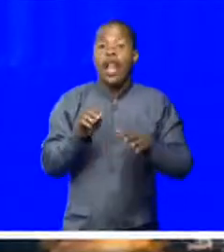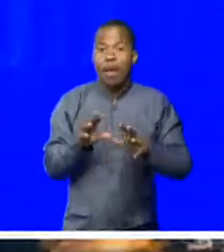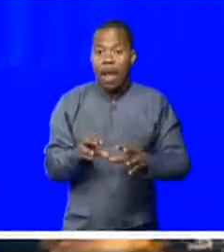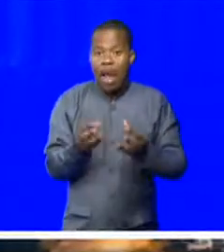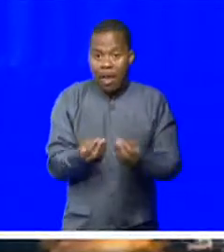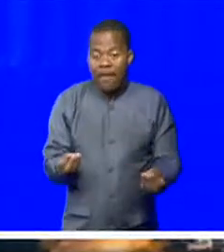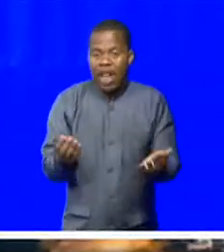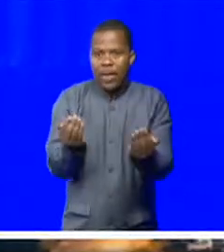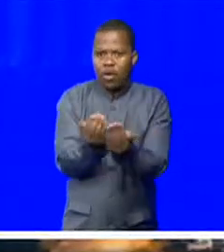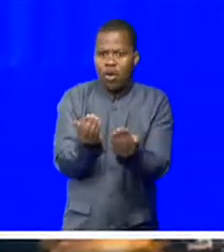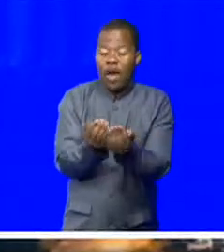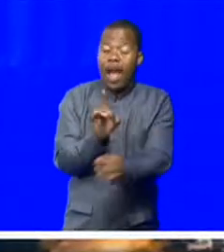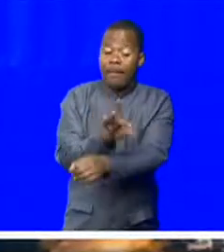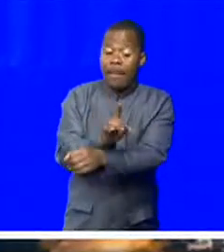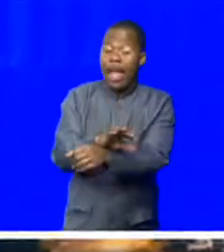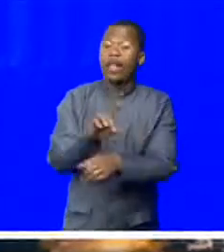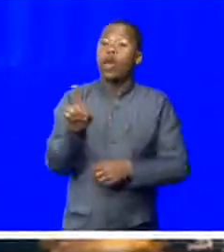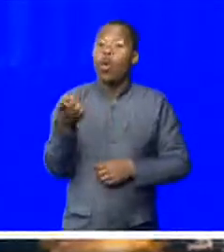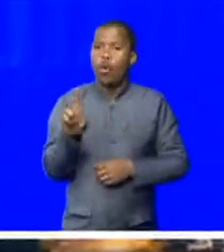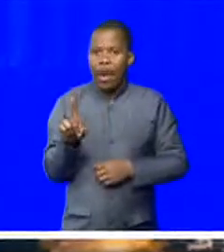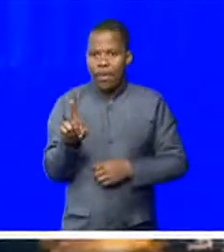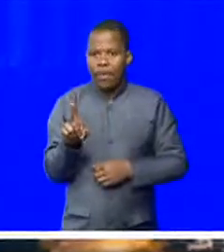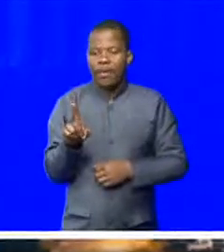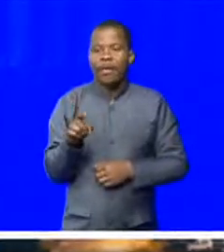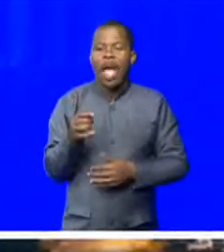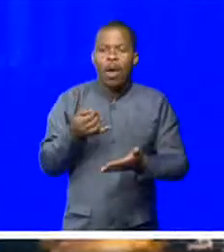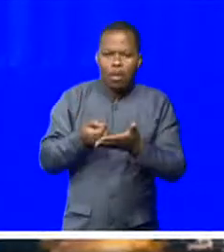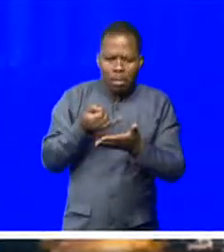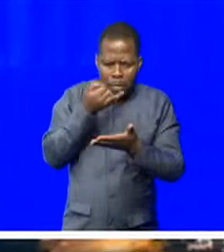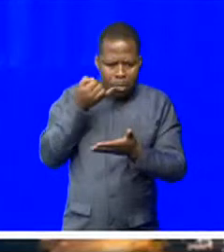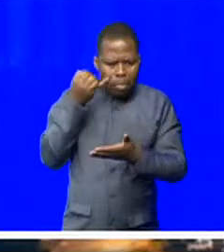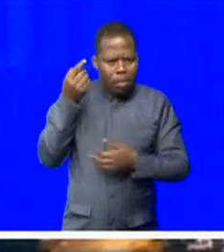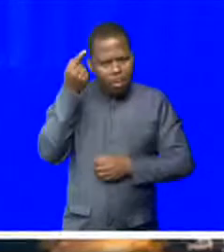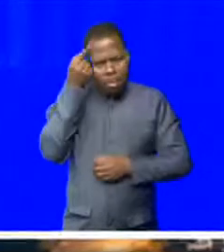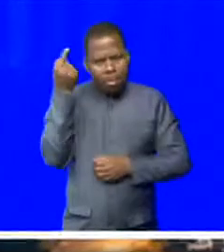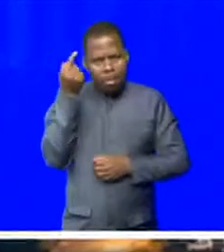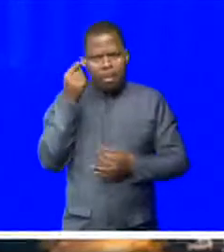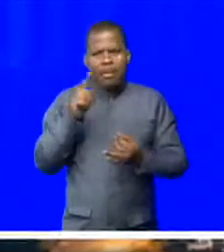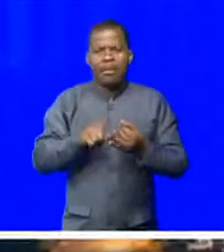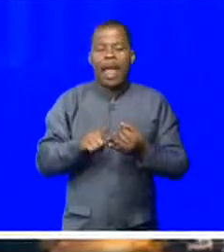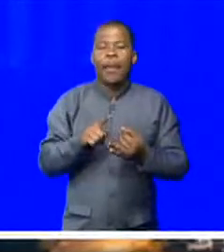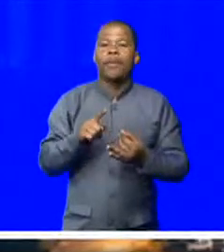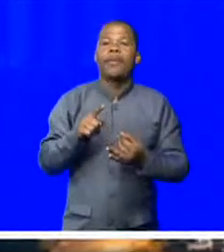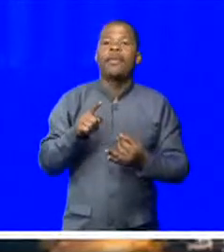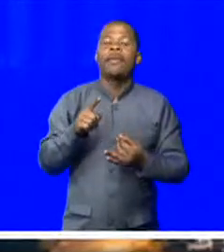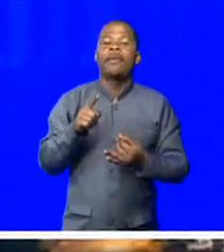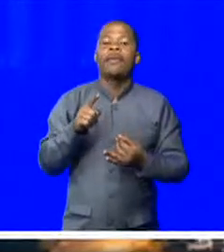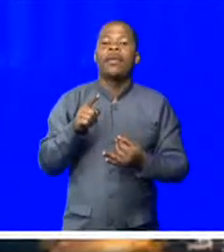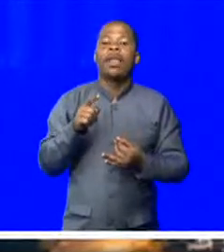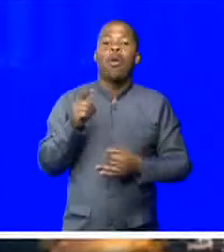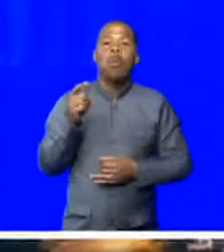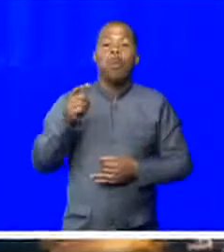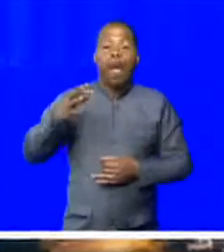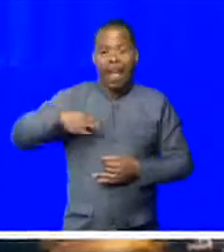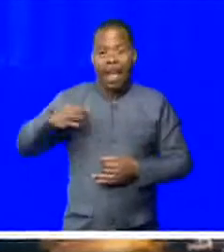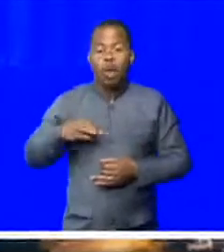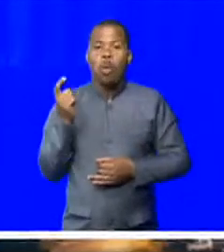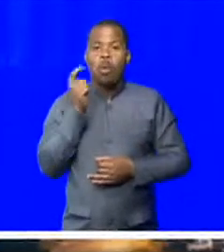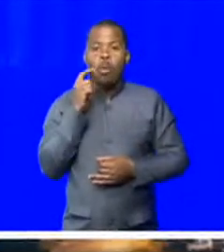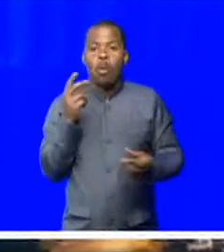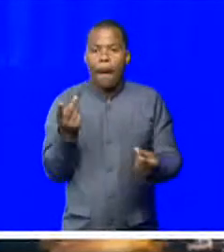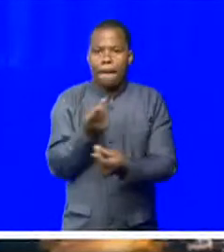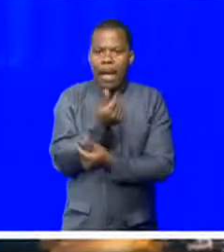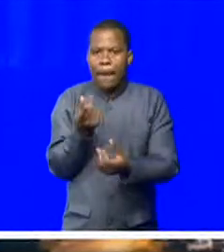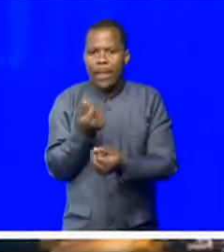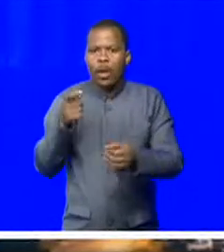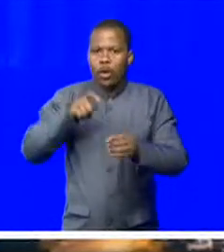their education in future, including substance abuse, teenage pregnancy, and bullying, amongst other things. Masuku dialogued with